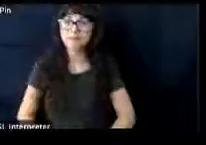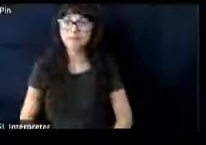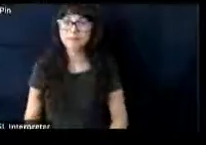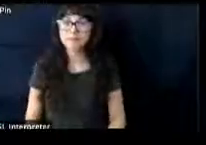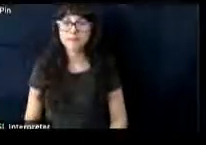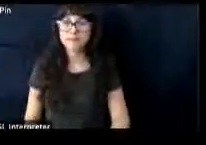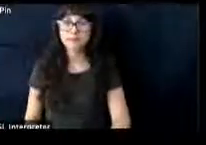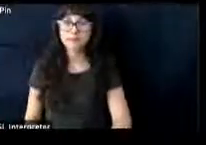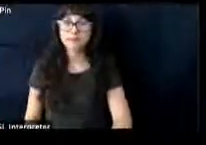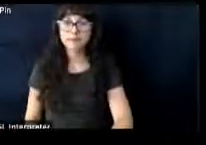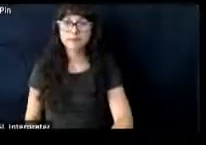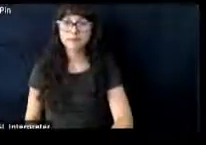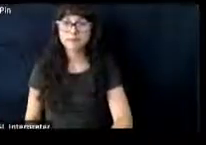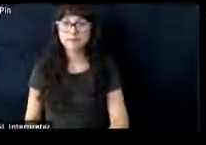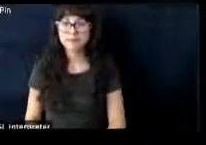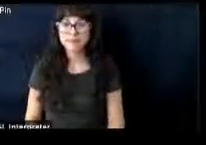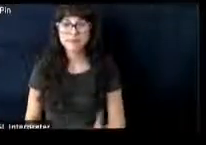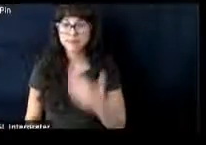Thank you.